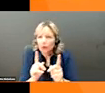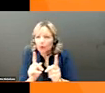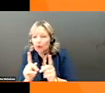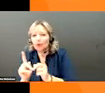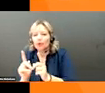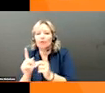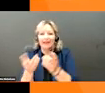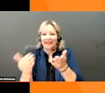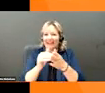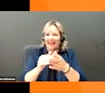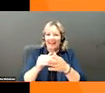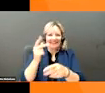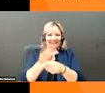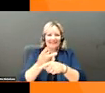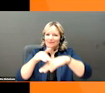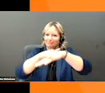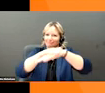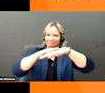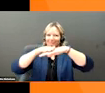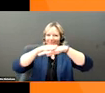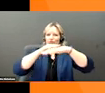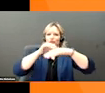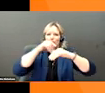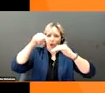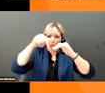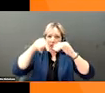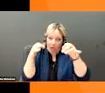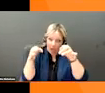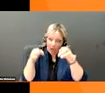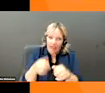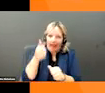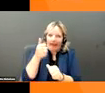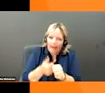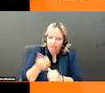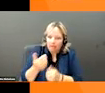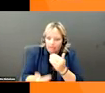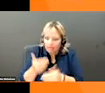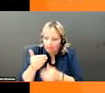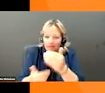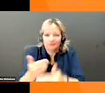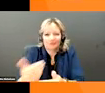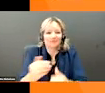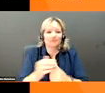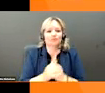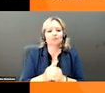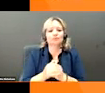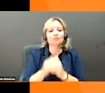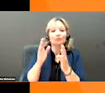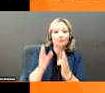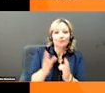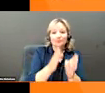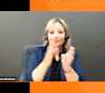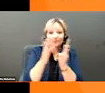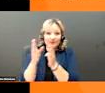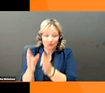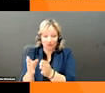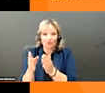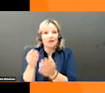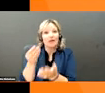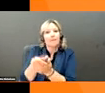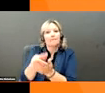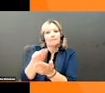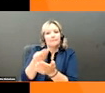level. The budget, how much do you need and how you will use the